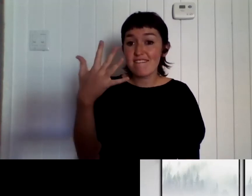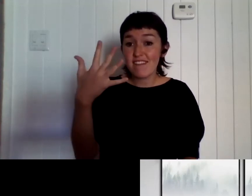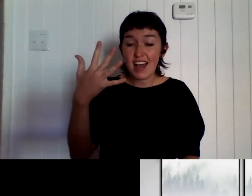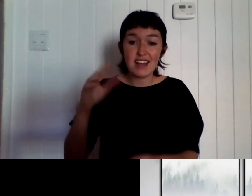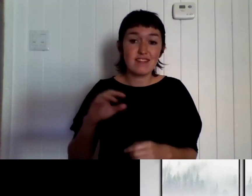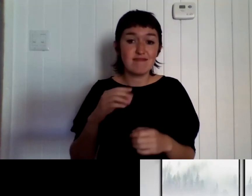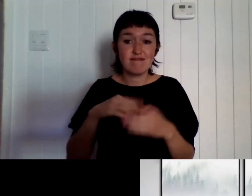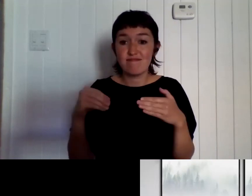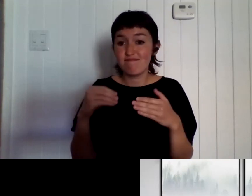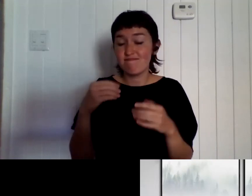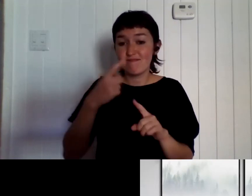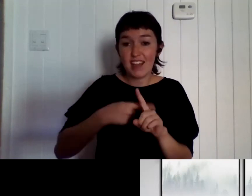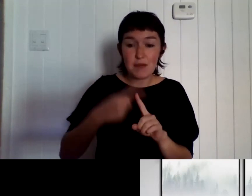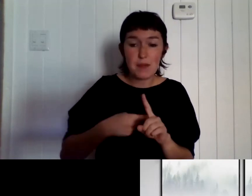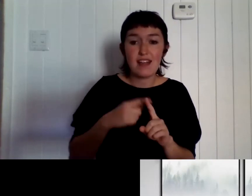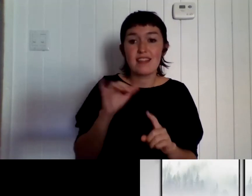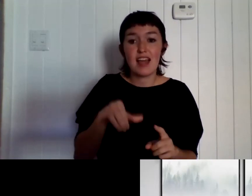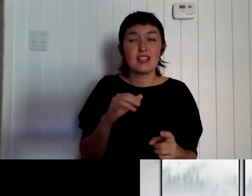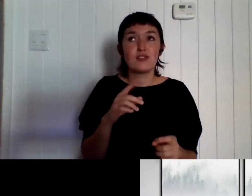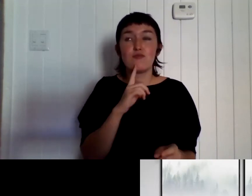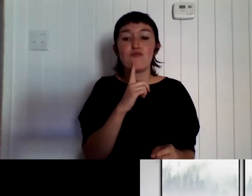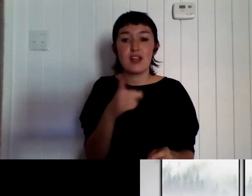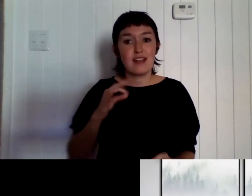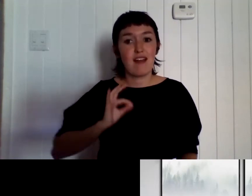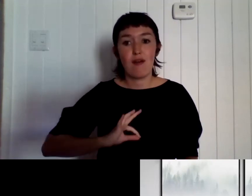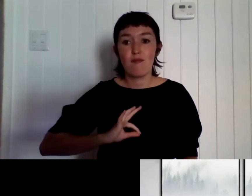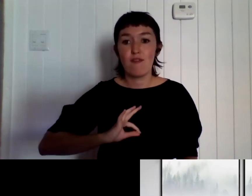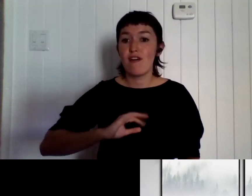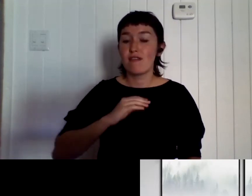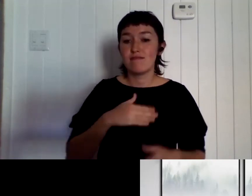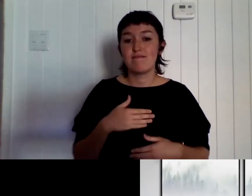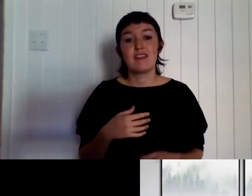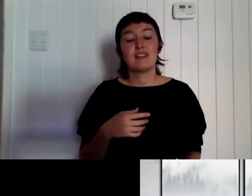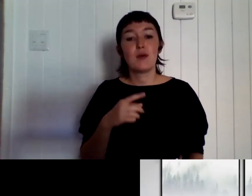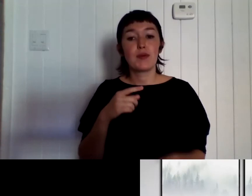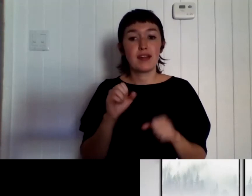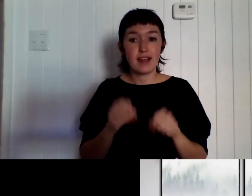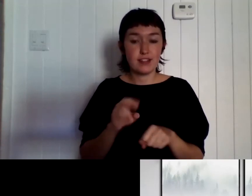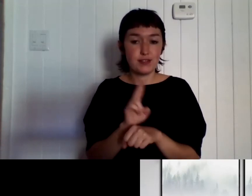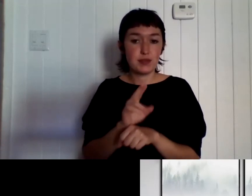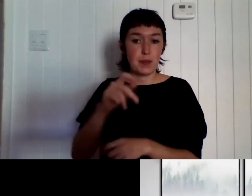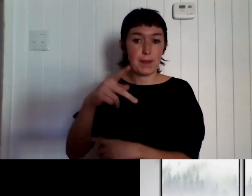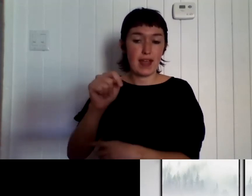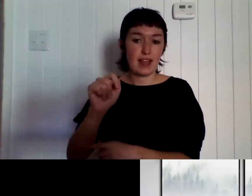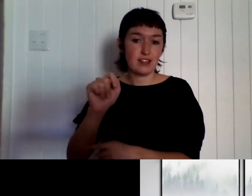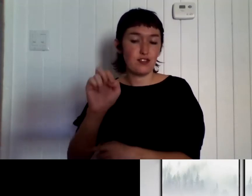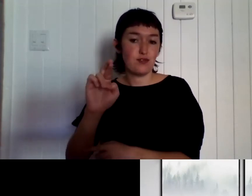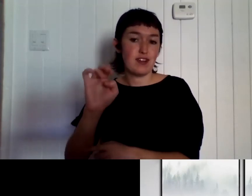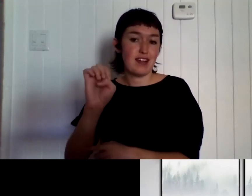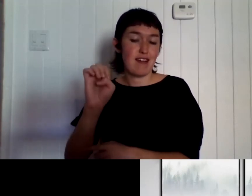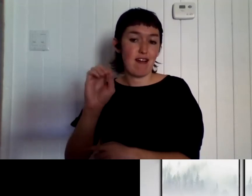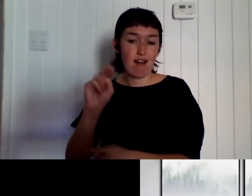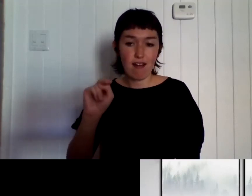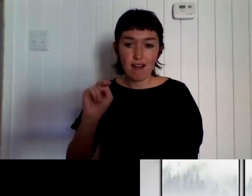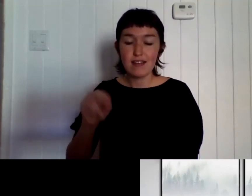wildly helpful for us. You can do that at patreon.com/skypeascientist. I put that link in the chat as well. And lastly, we do these sessions once a